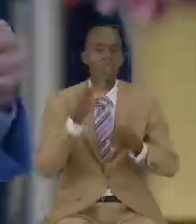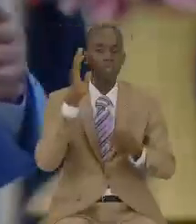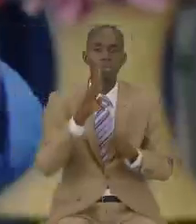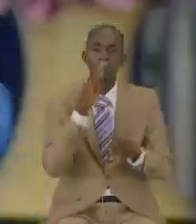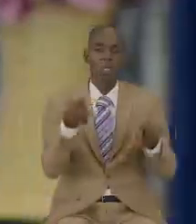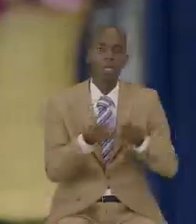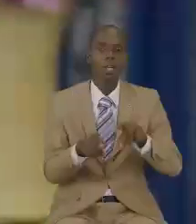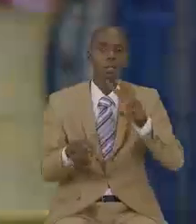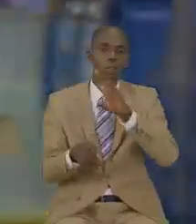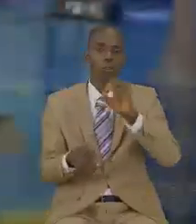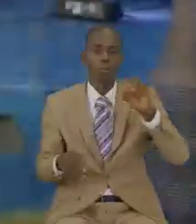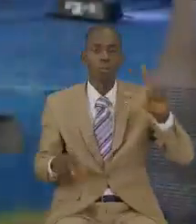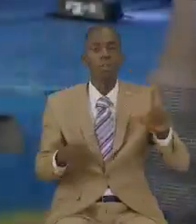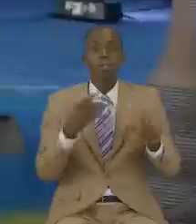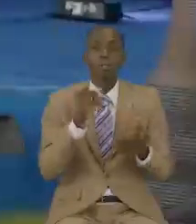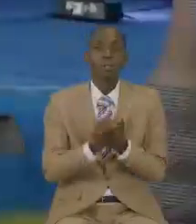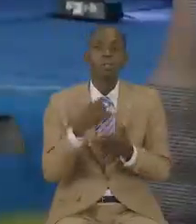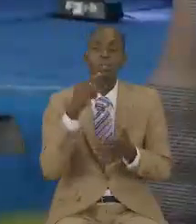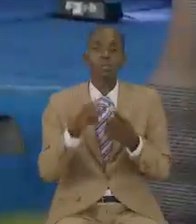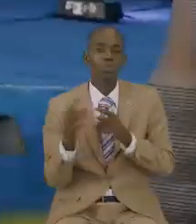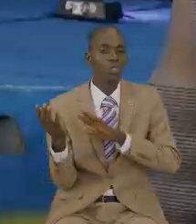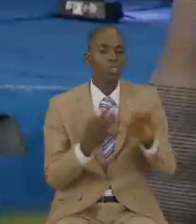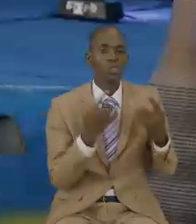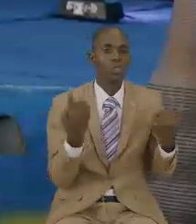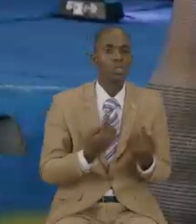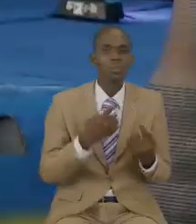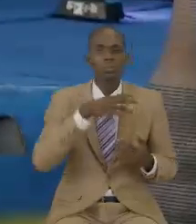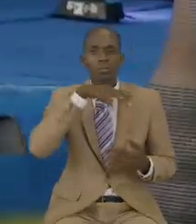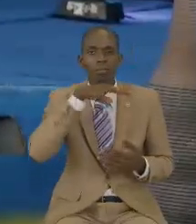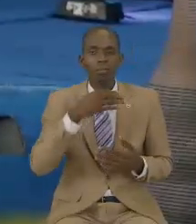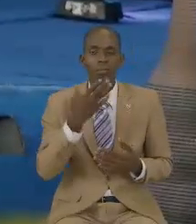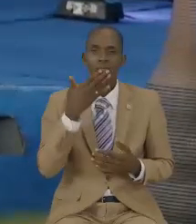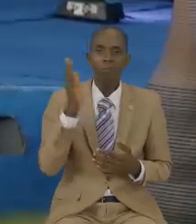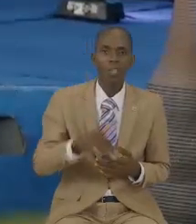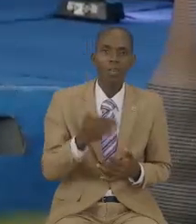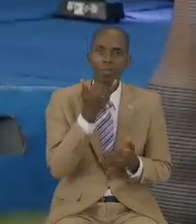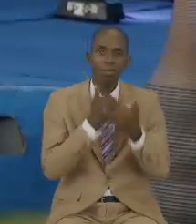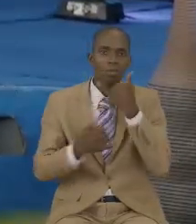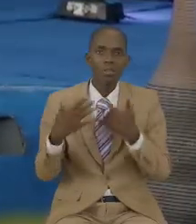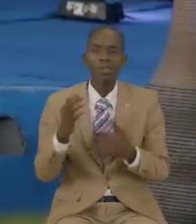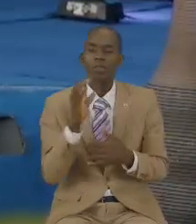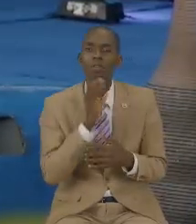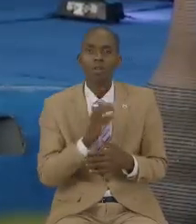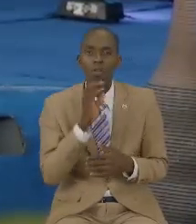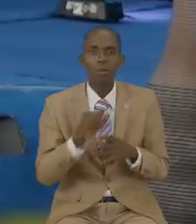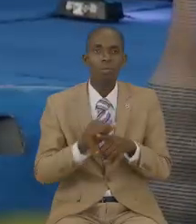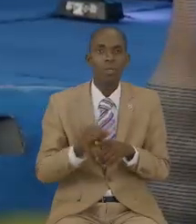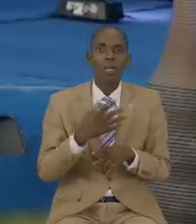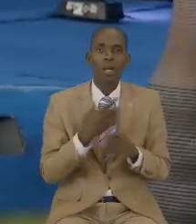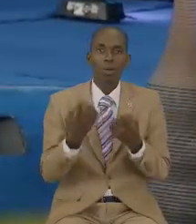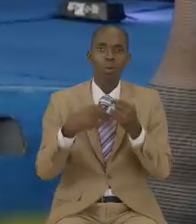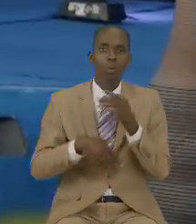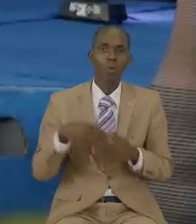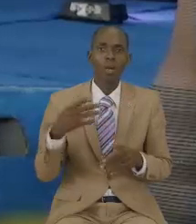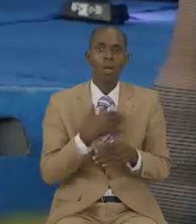sin and to leave off your iniquity and to leave that gang and to stop that occultism. Him and then to come out and to